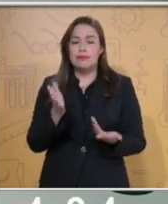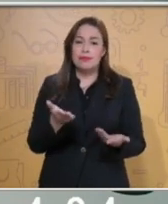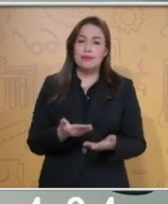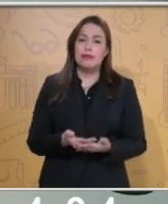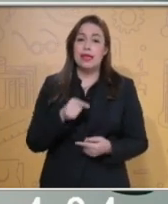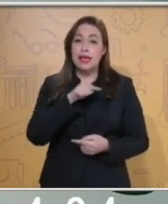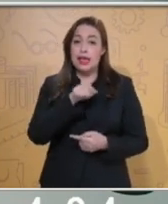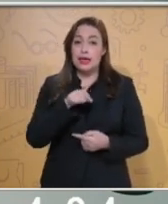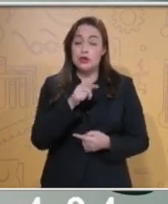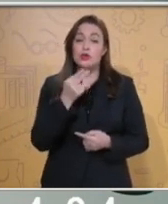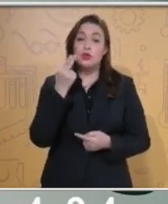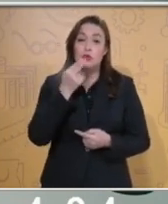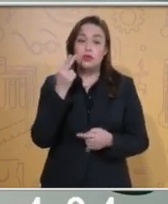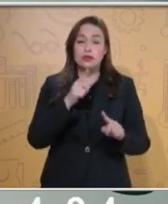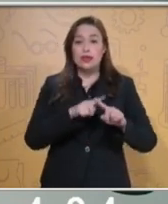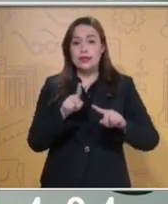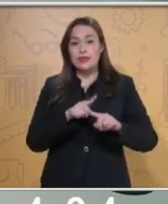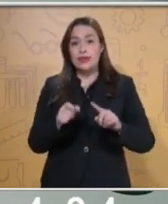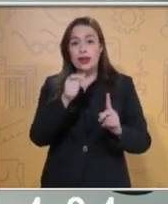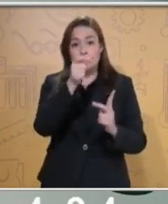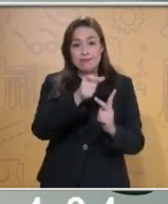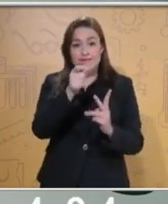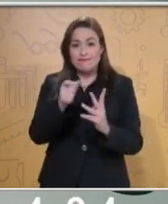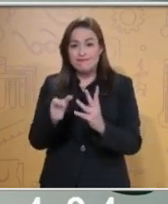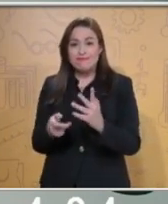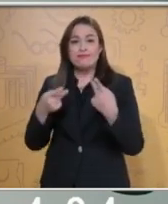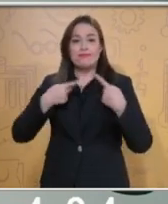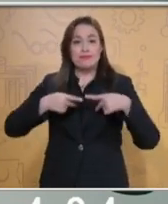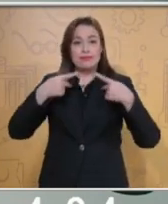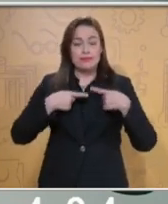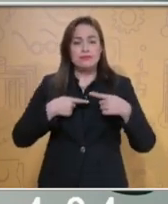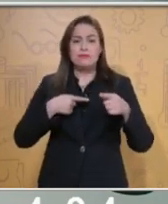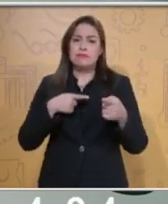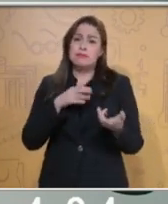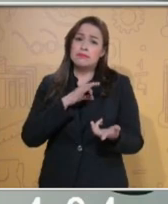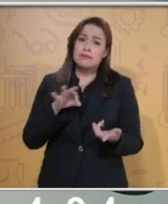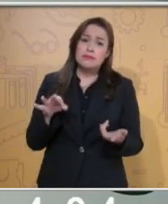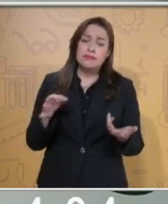use different kind of characters. Maybe they can be